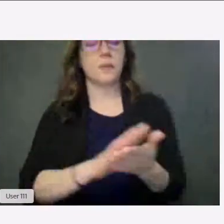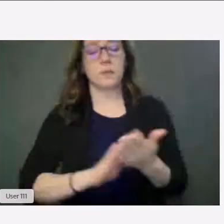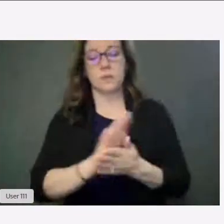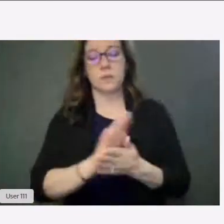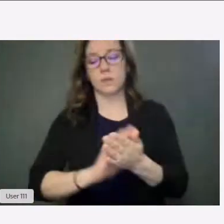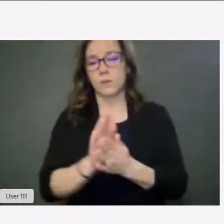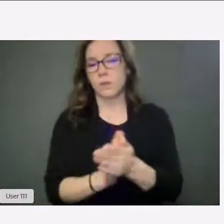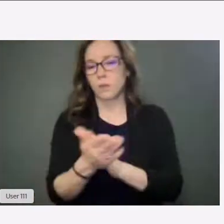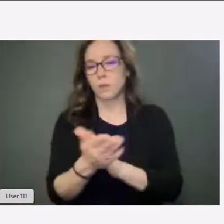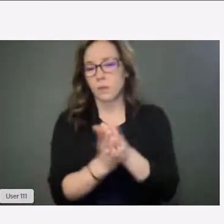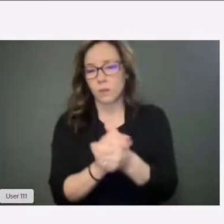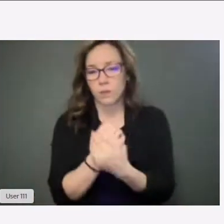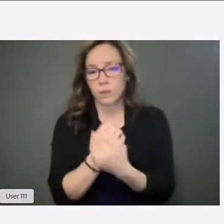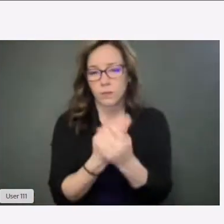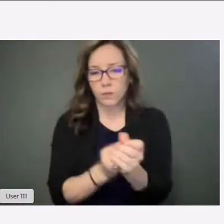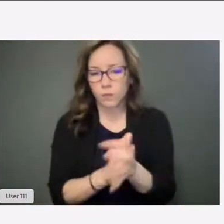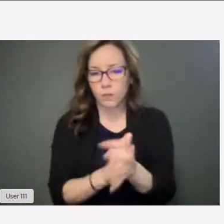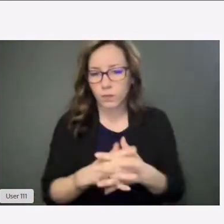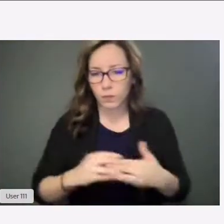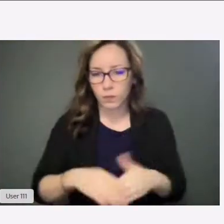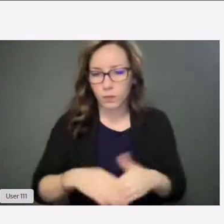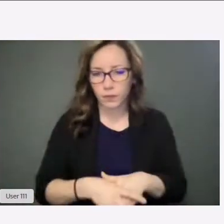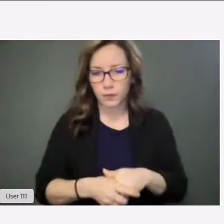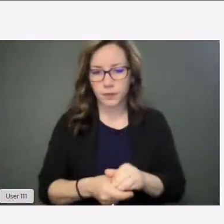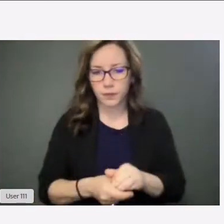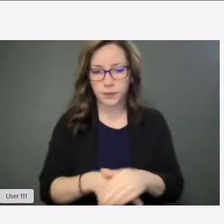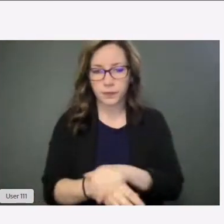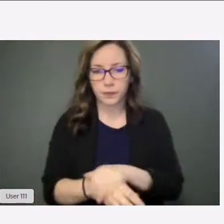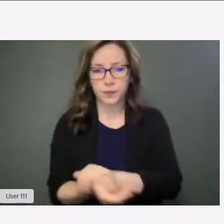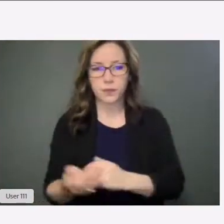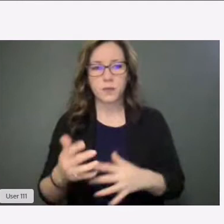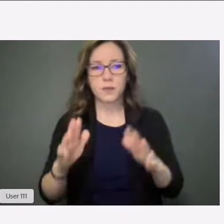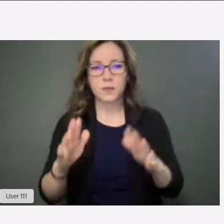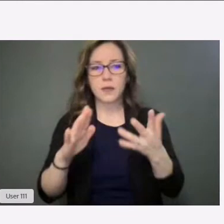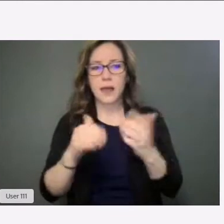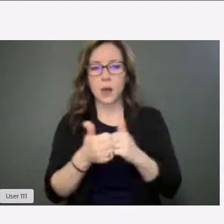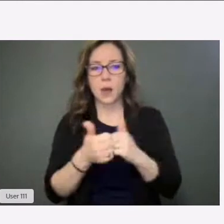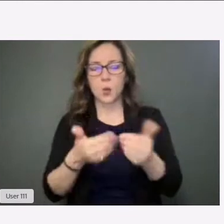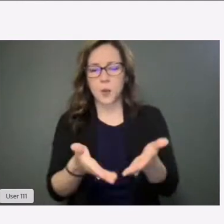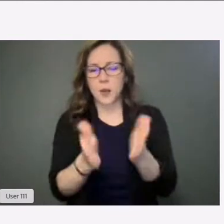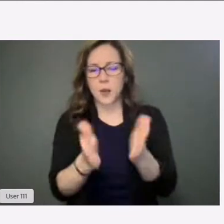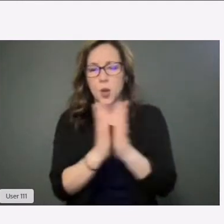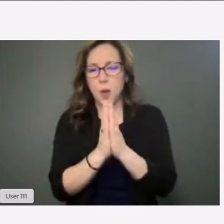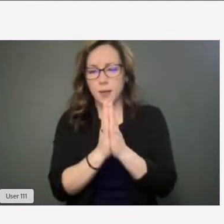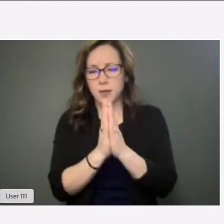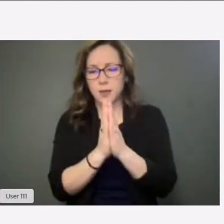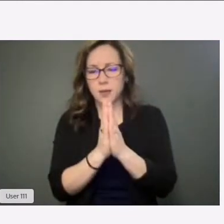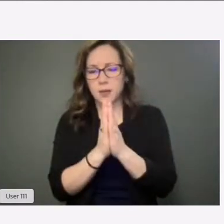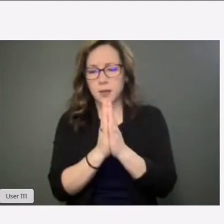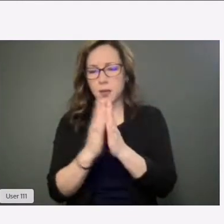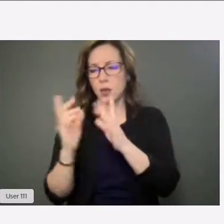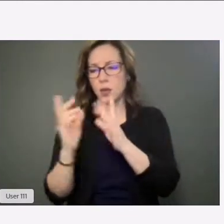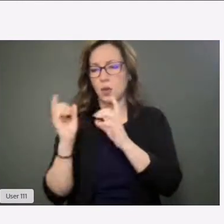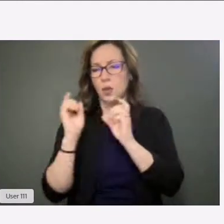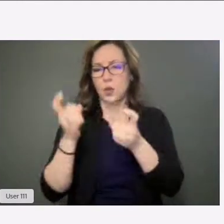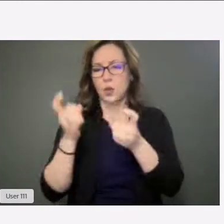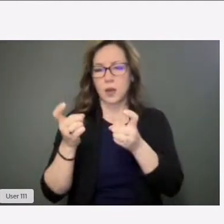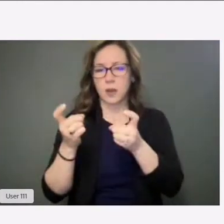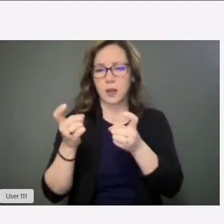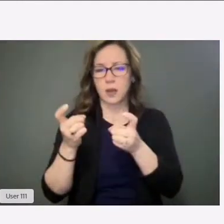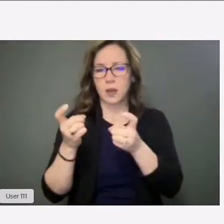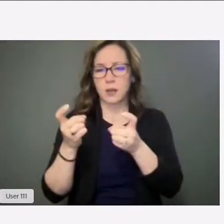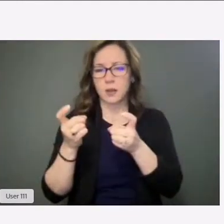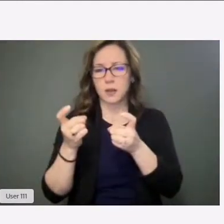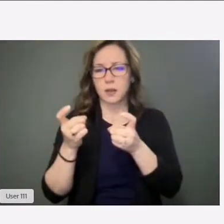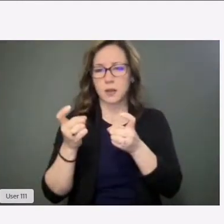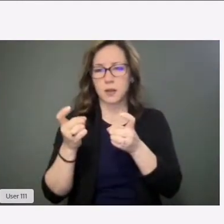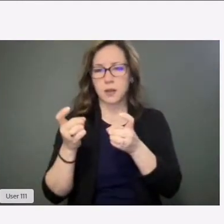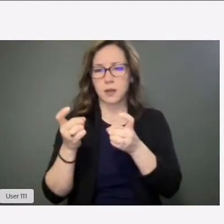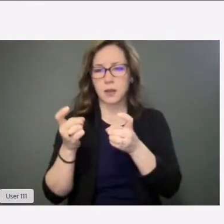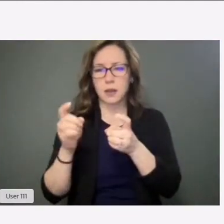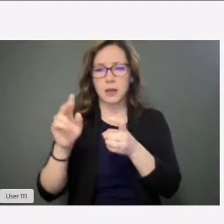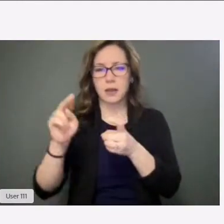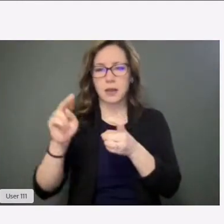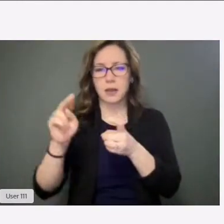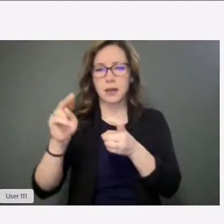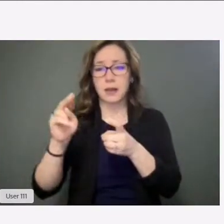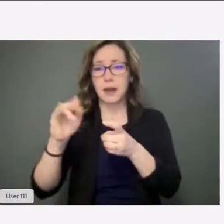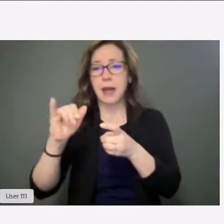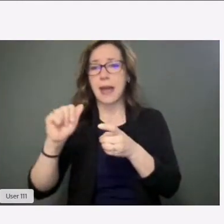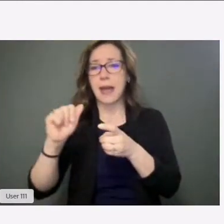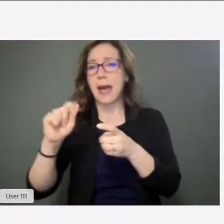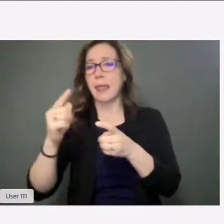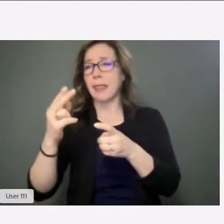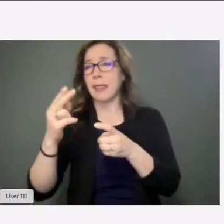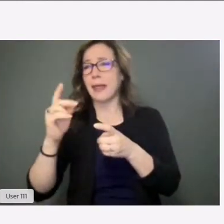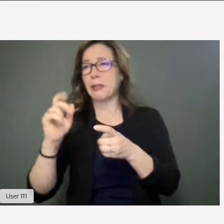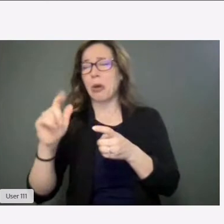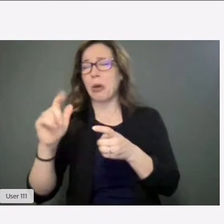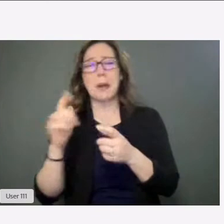How does a town request for this grant program from Nyapadal Thongpreda? Nyapadal, I'm sorry if I butchered your name.